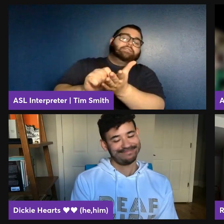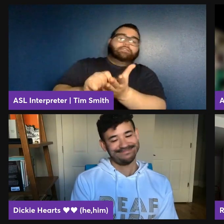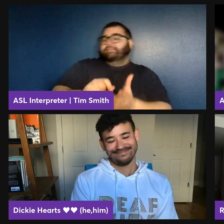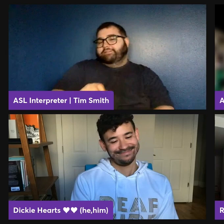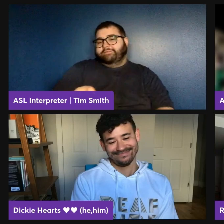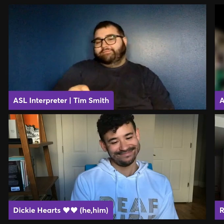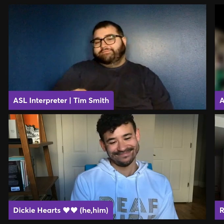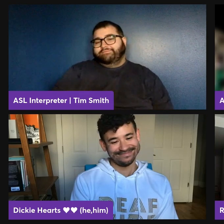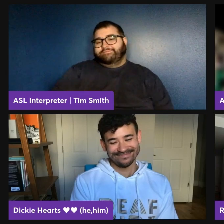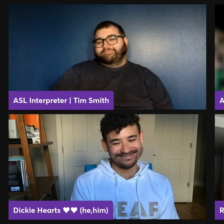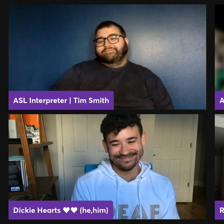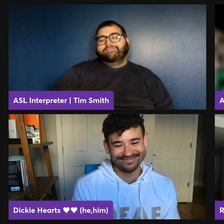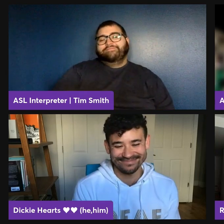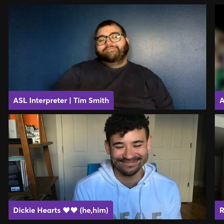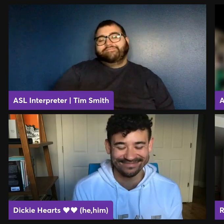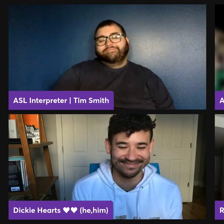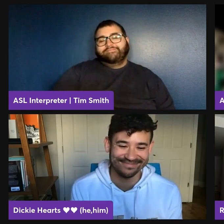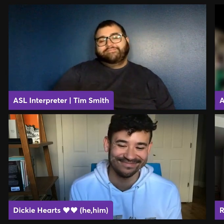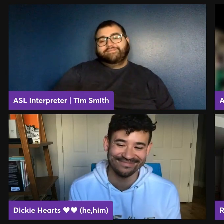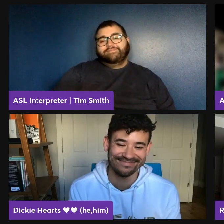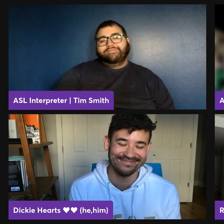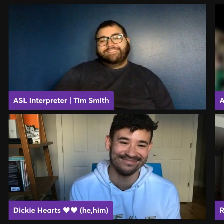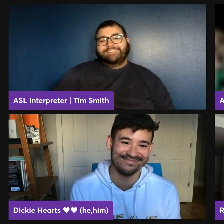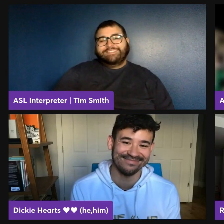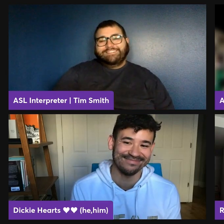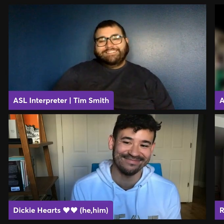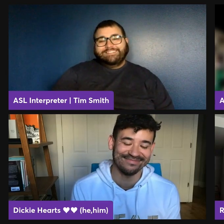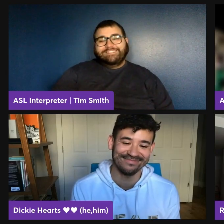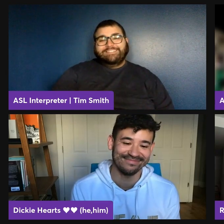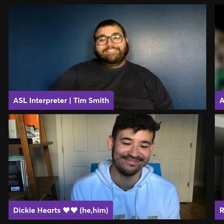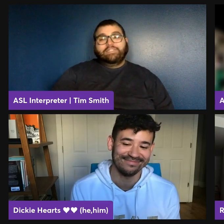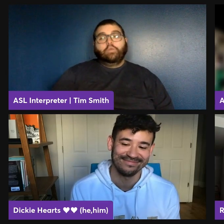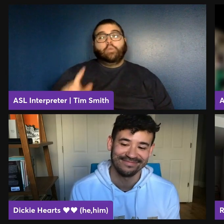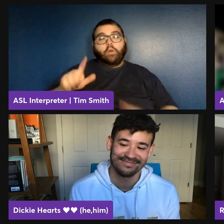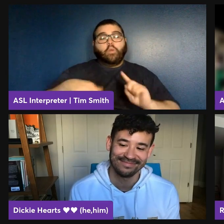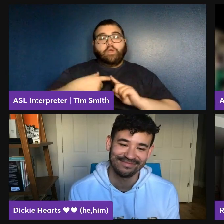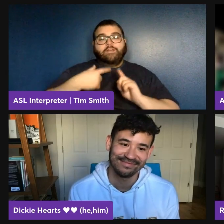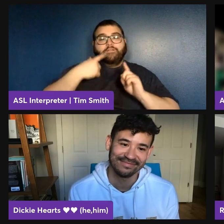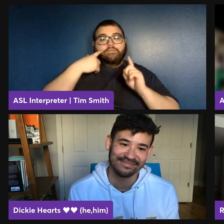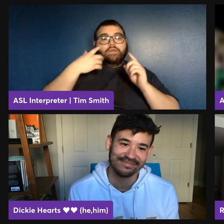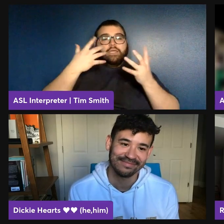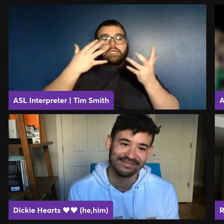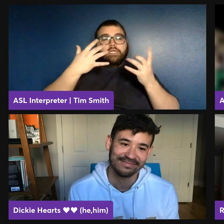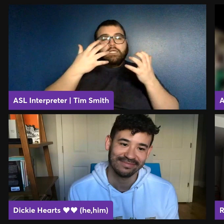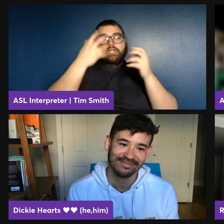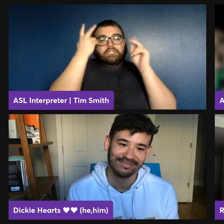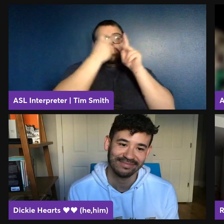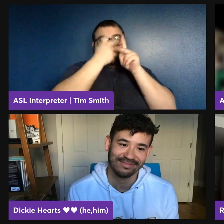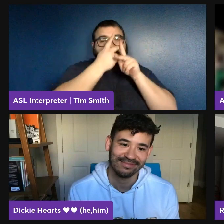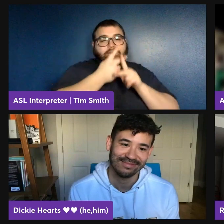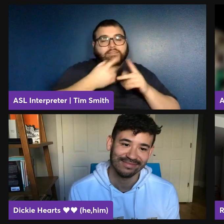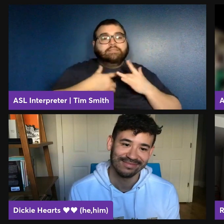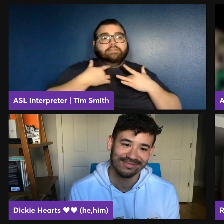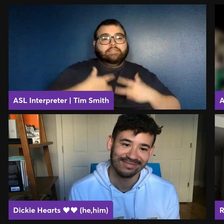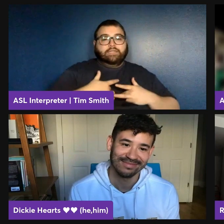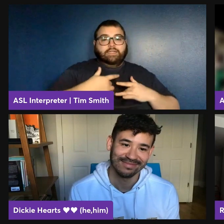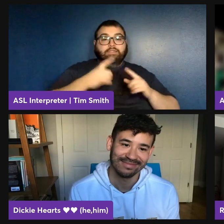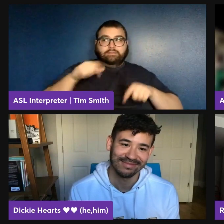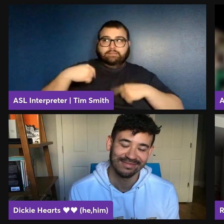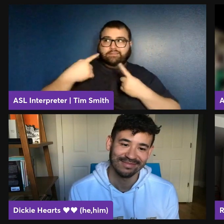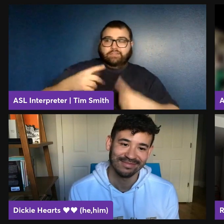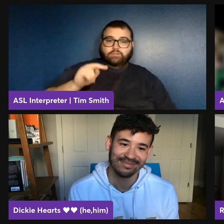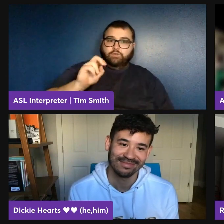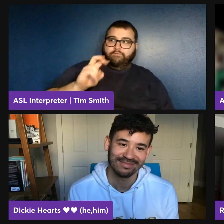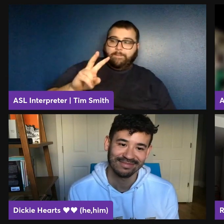press. But we have been sort of devising Dickie's together since November when we